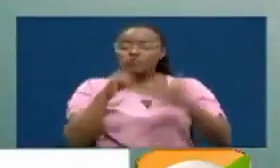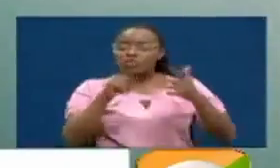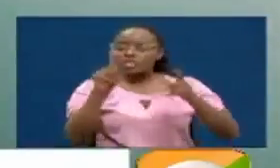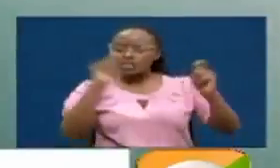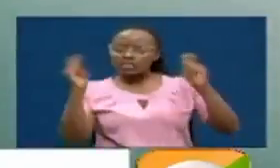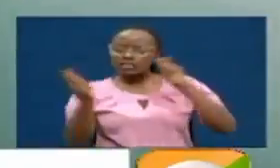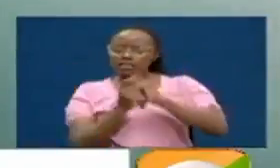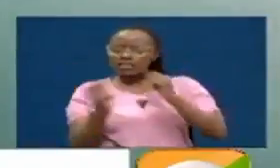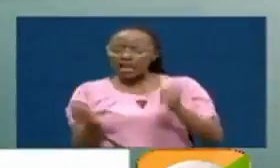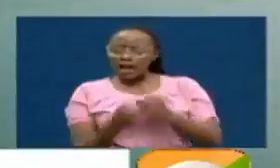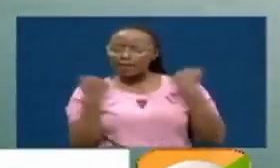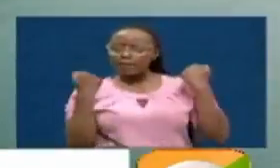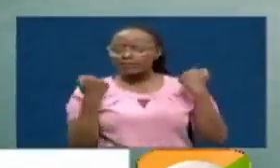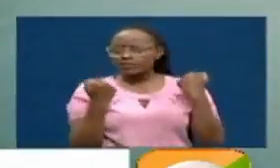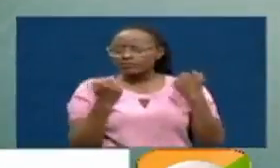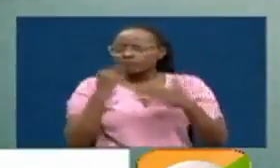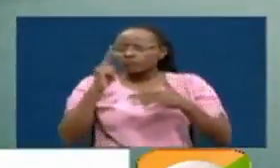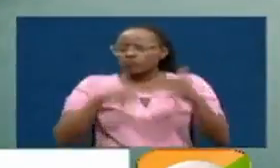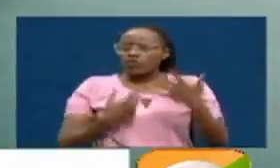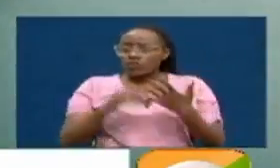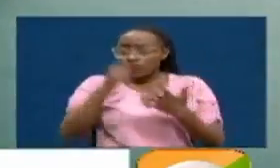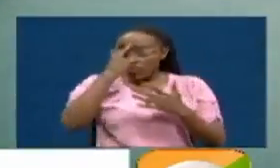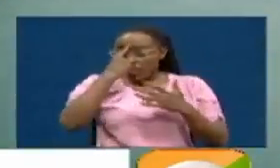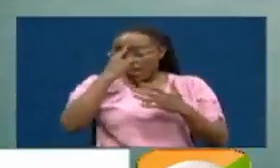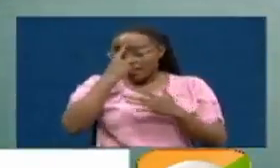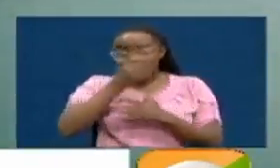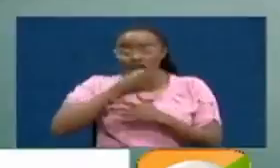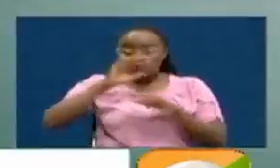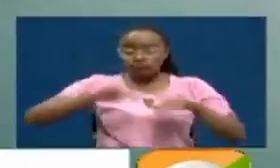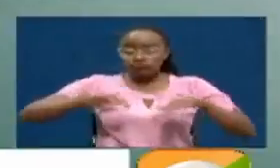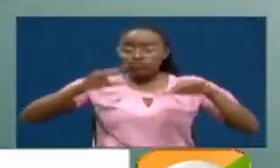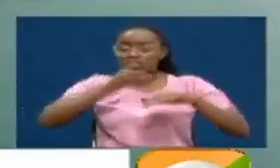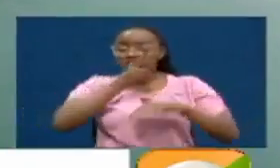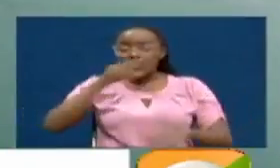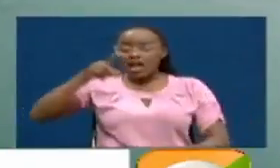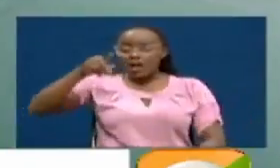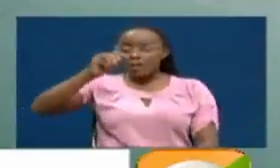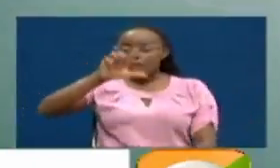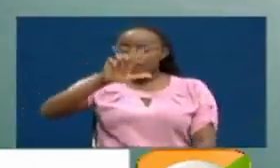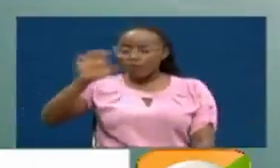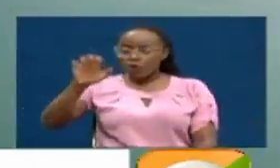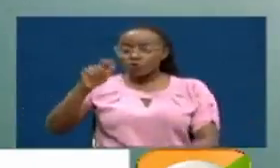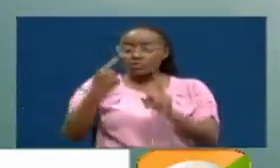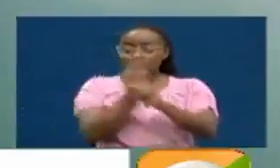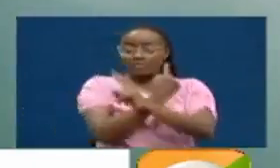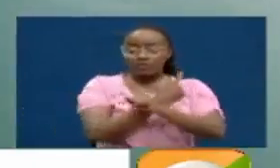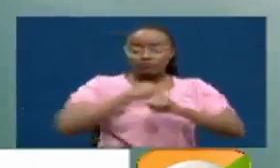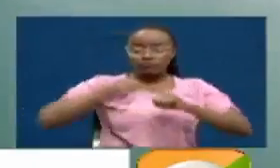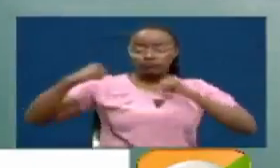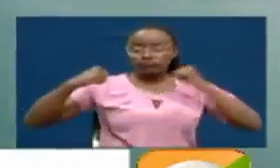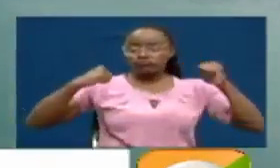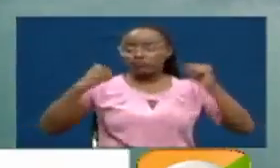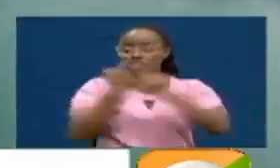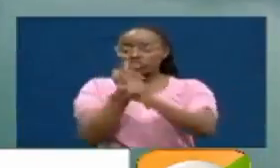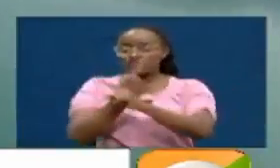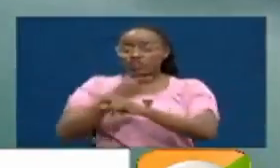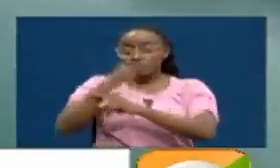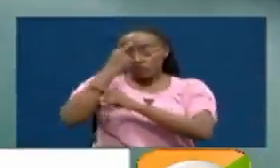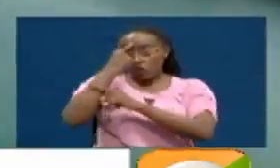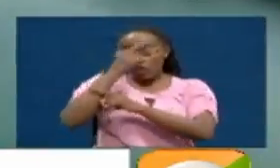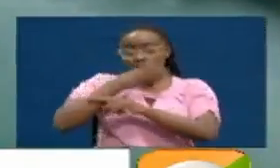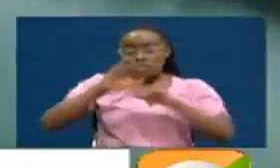changes to what it calls the Indian Ocean Dipole, a temperature different on both sides of the ocean that